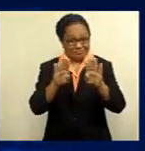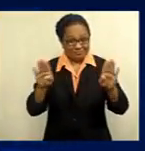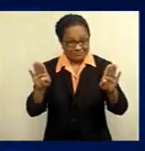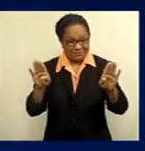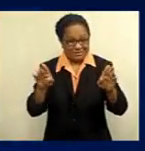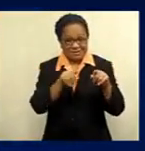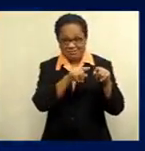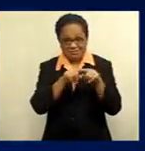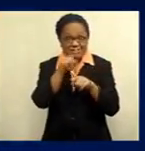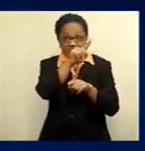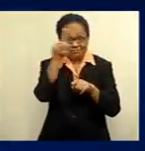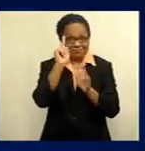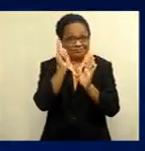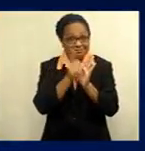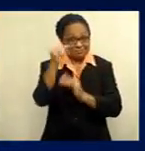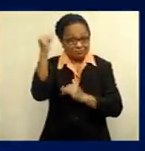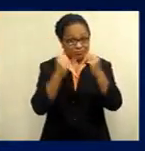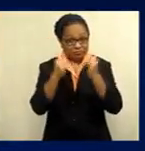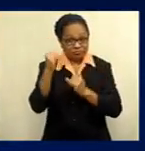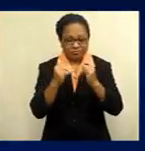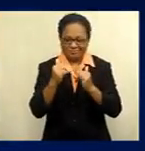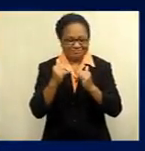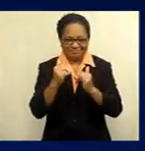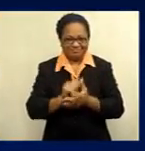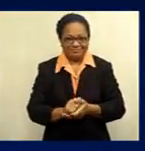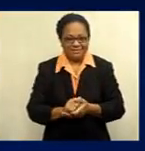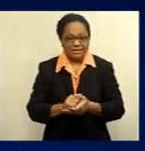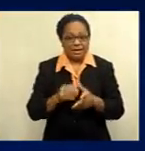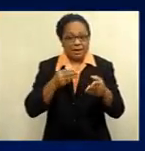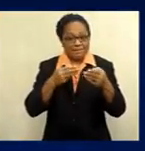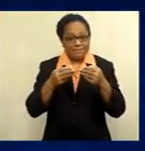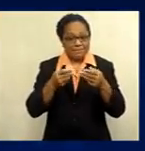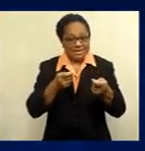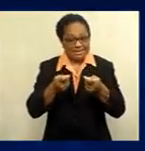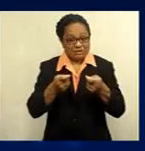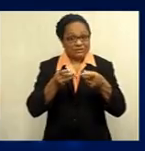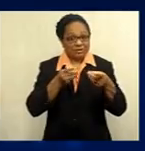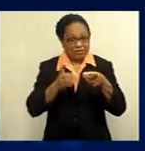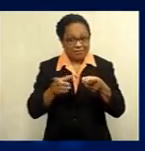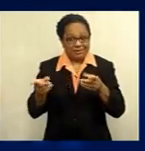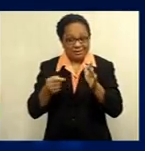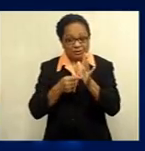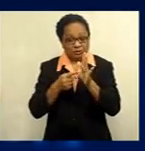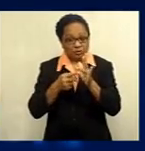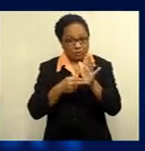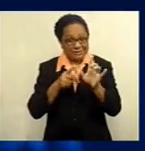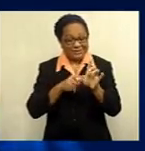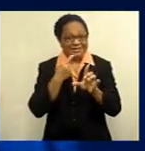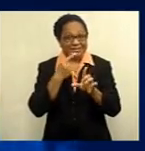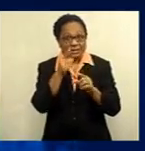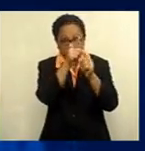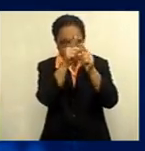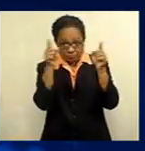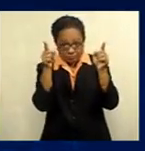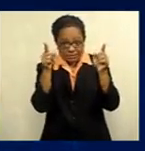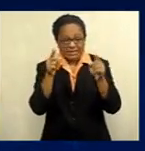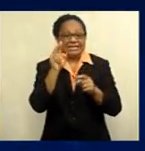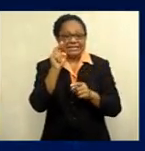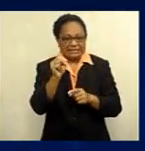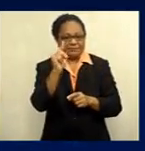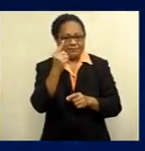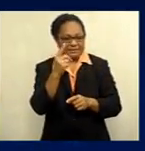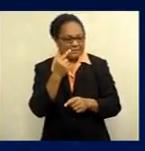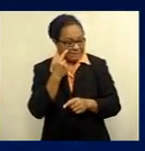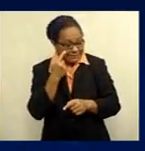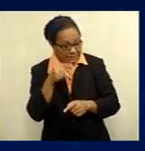will be rushing into the country. However, Managing Director Tony Whitten says international travelers will need to be given confidence in terms